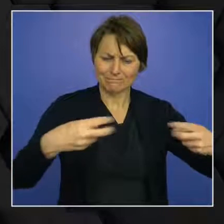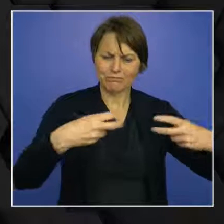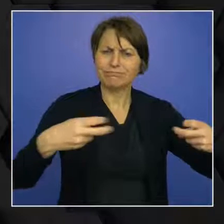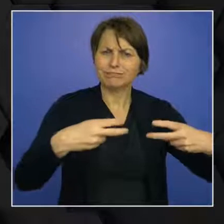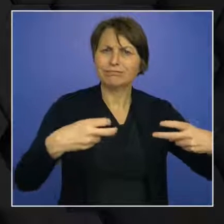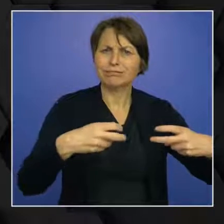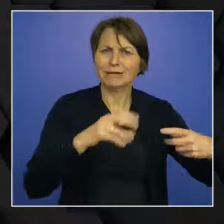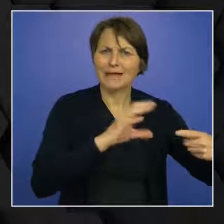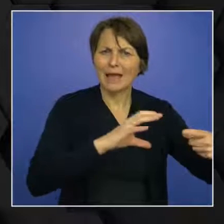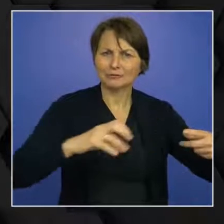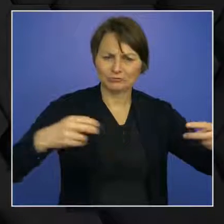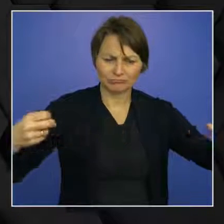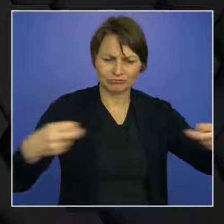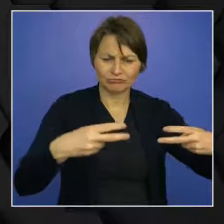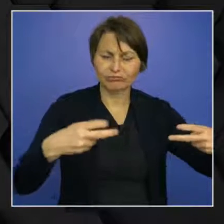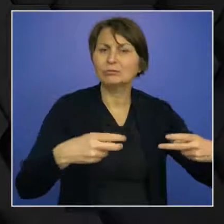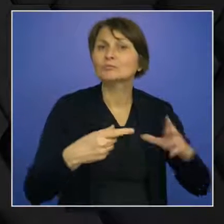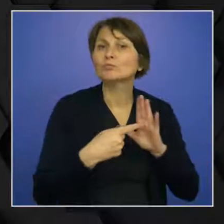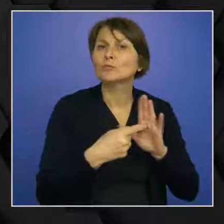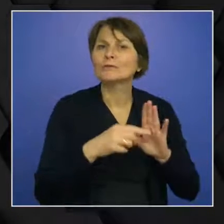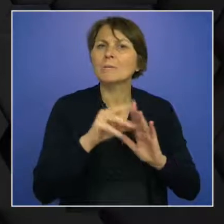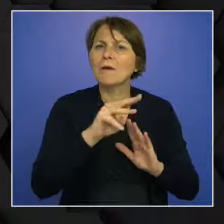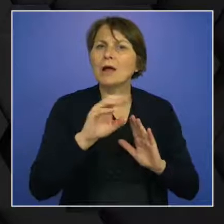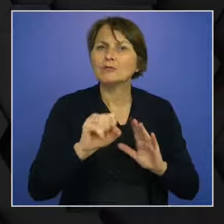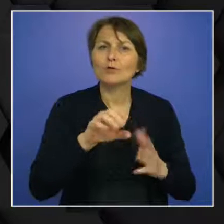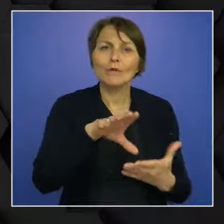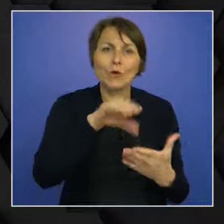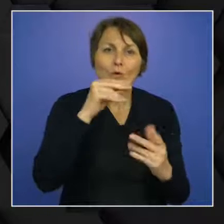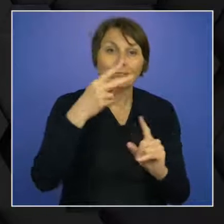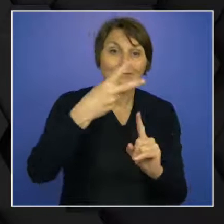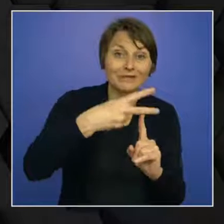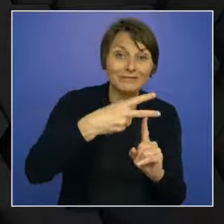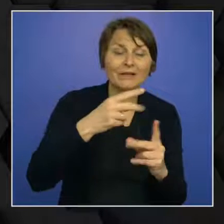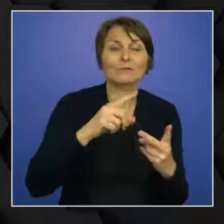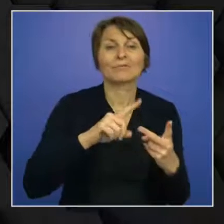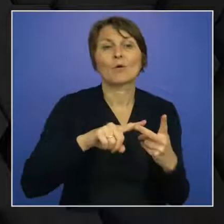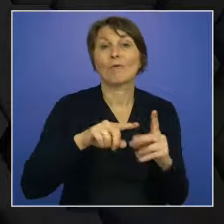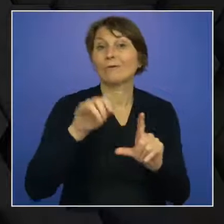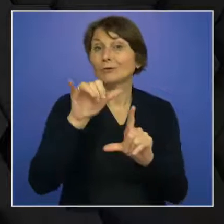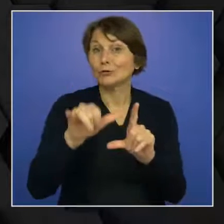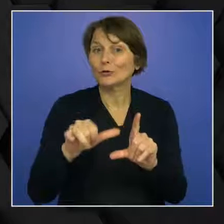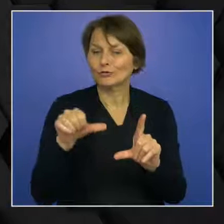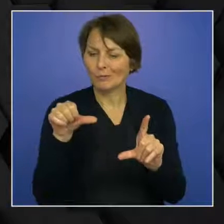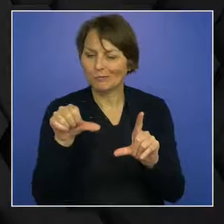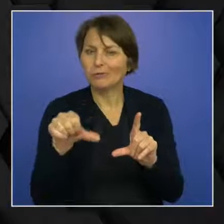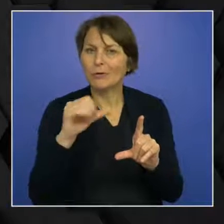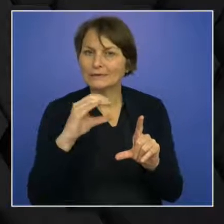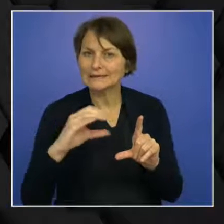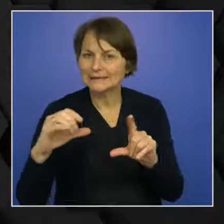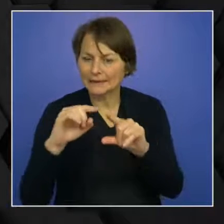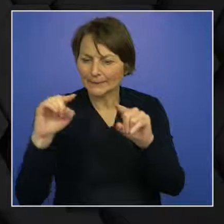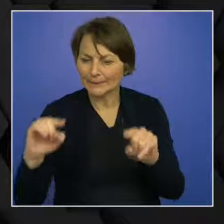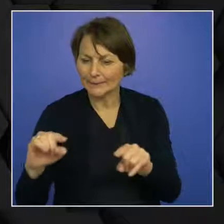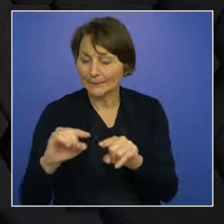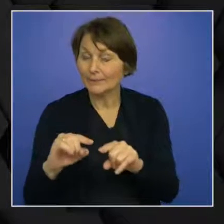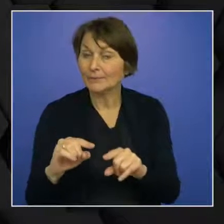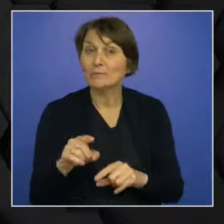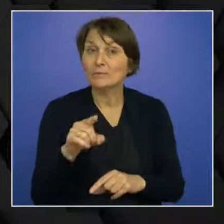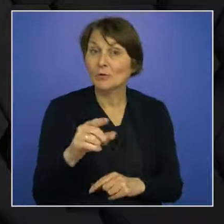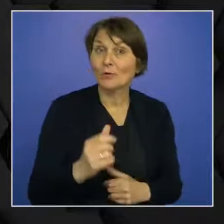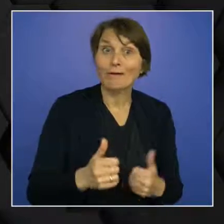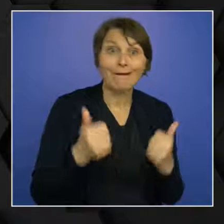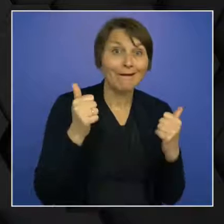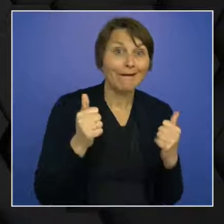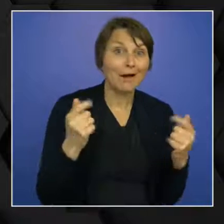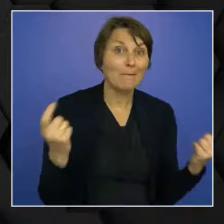you can enable them. On YouTube, you can enable them. And if you have a good player, so you can download a